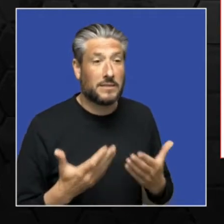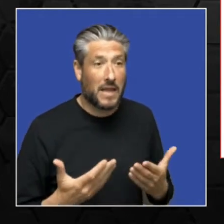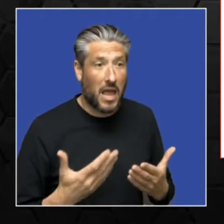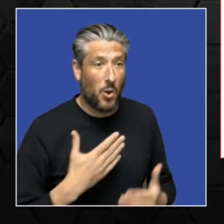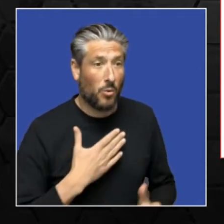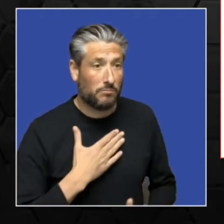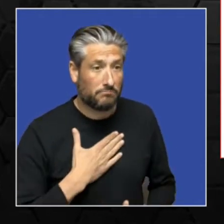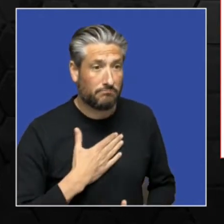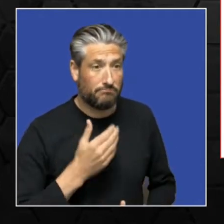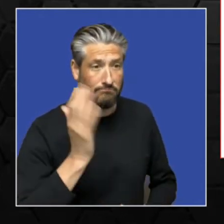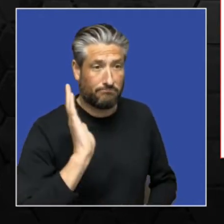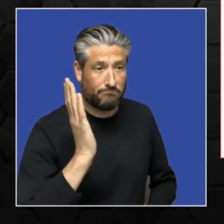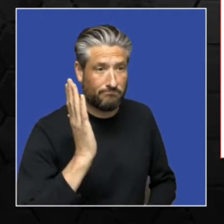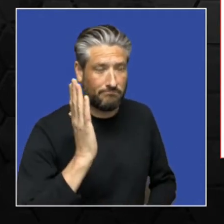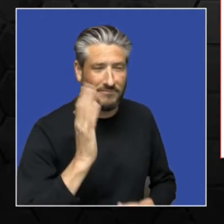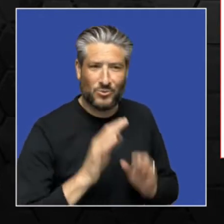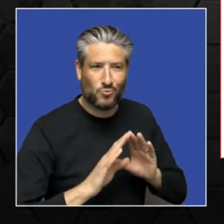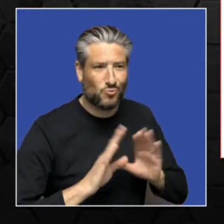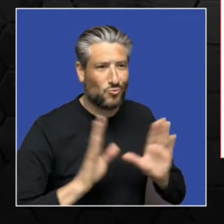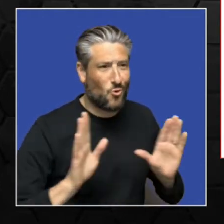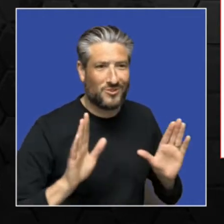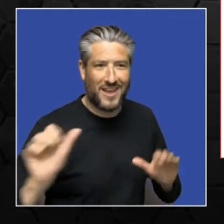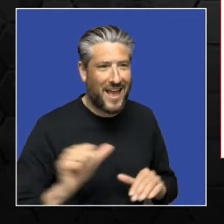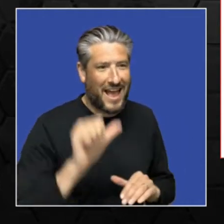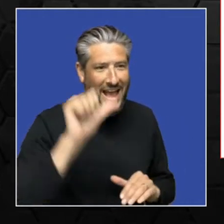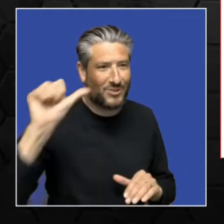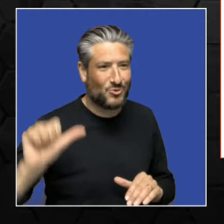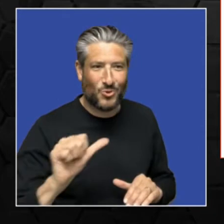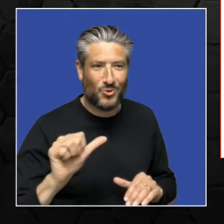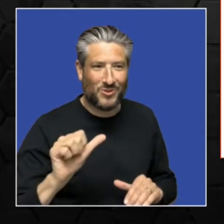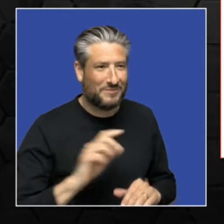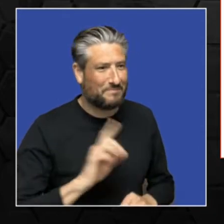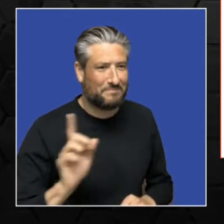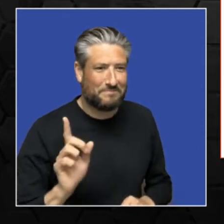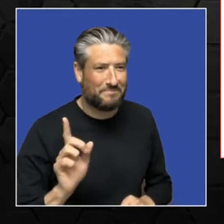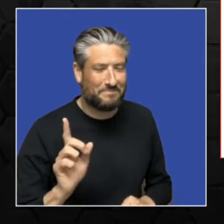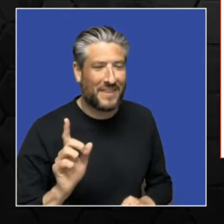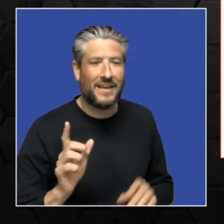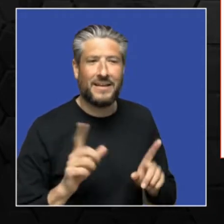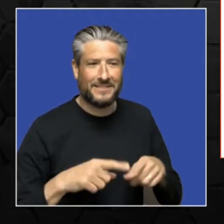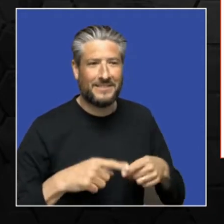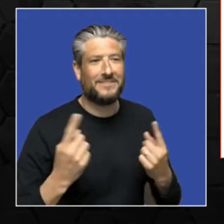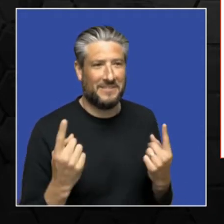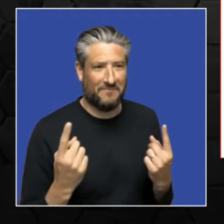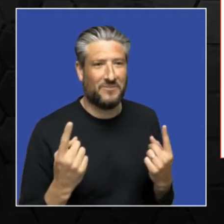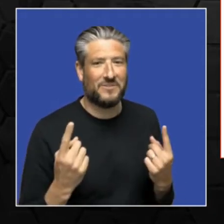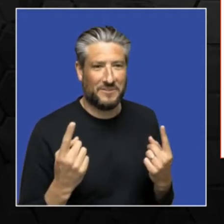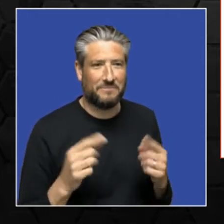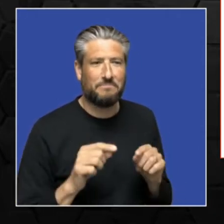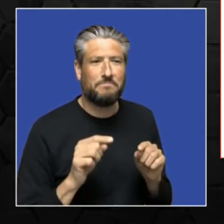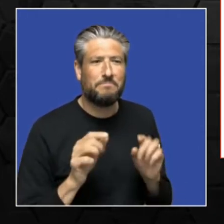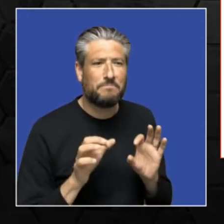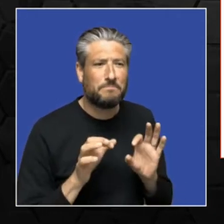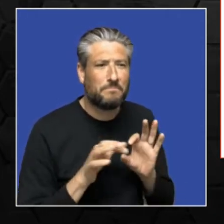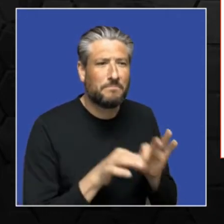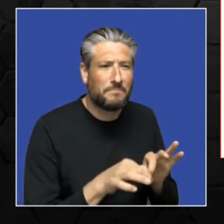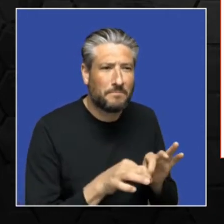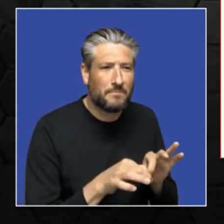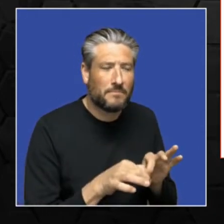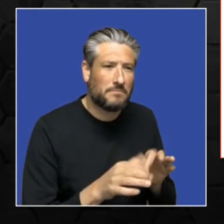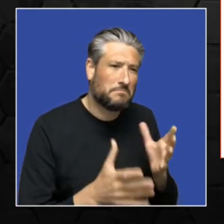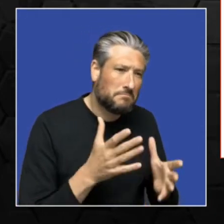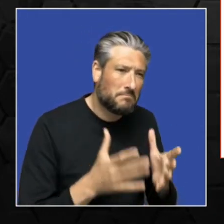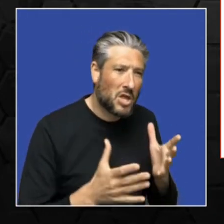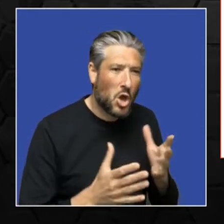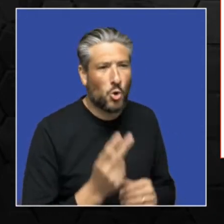Azure. This is a research area that I have worked on for the past few months, and I can't wait